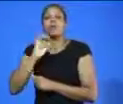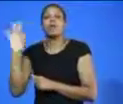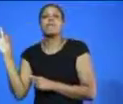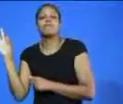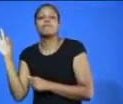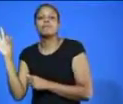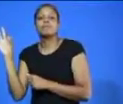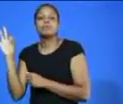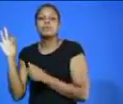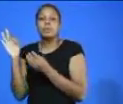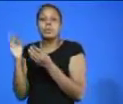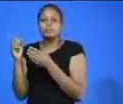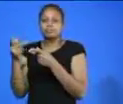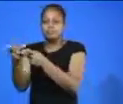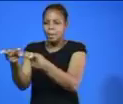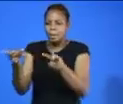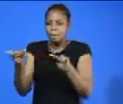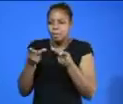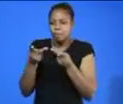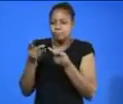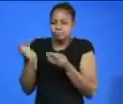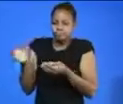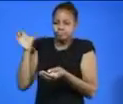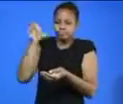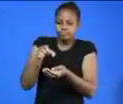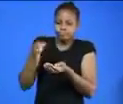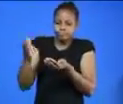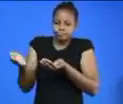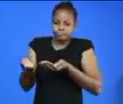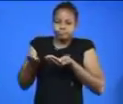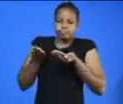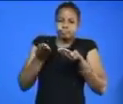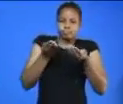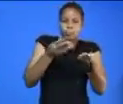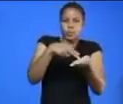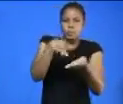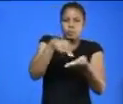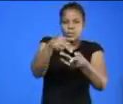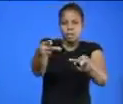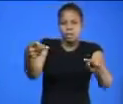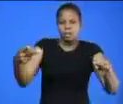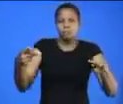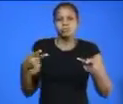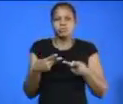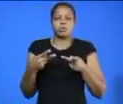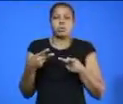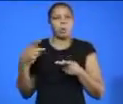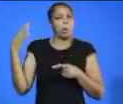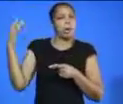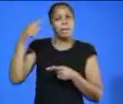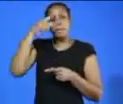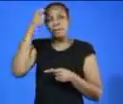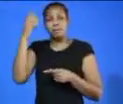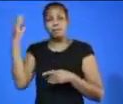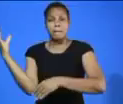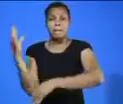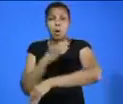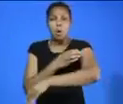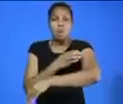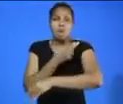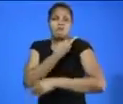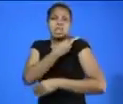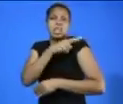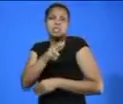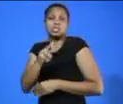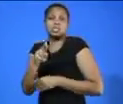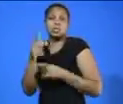a plate, carried on the dance floor, because the powers of religion and